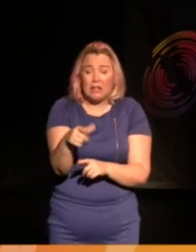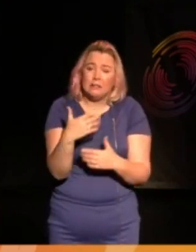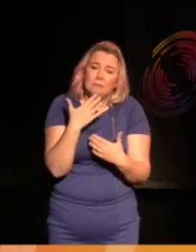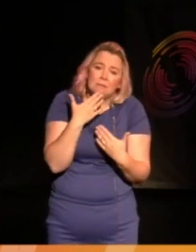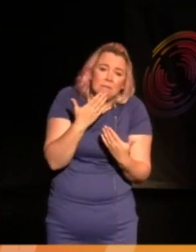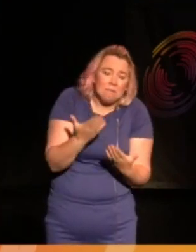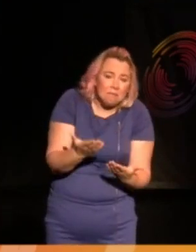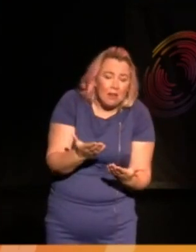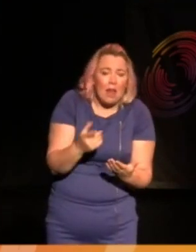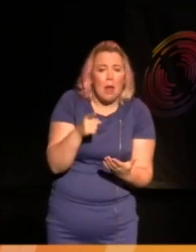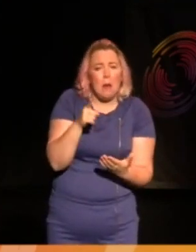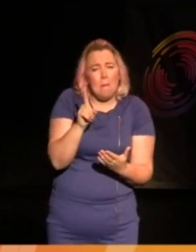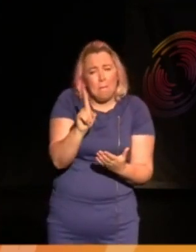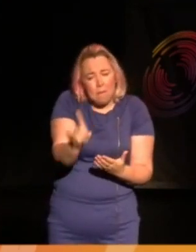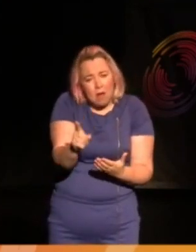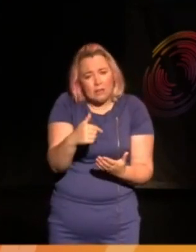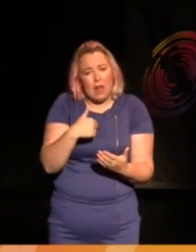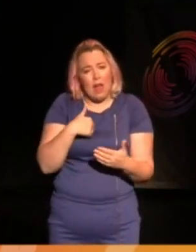I believe